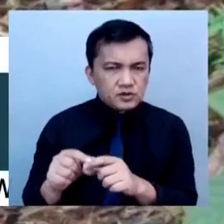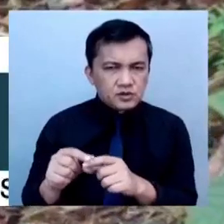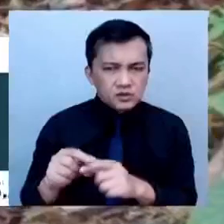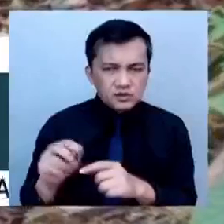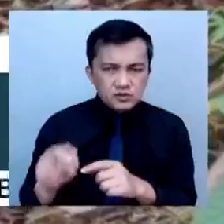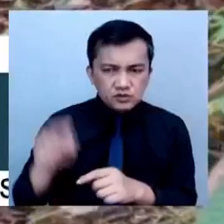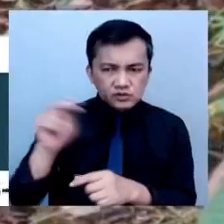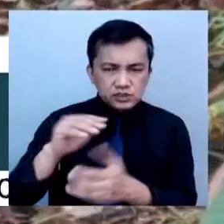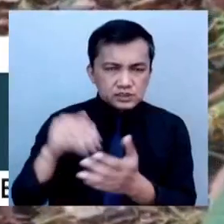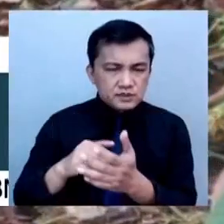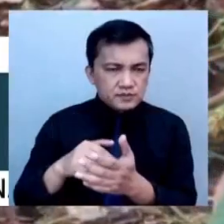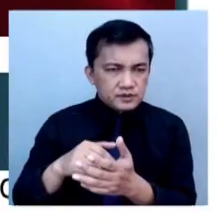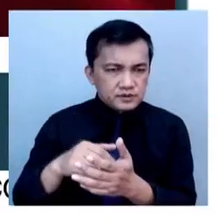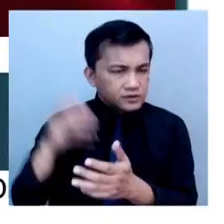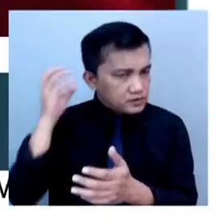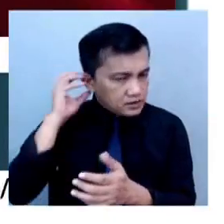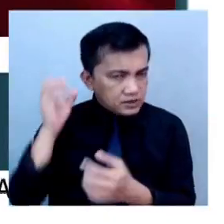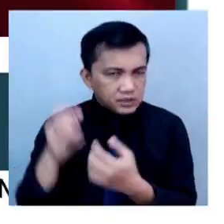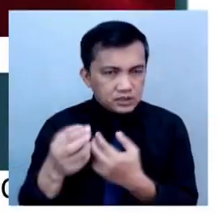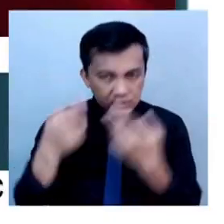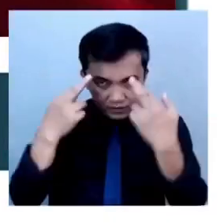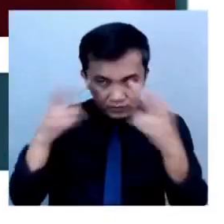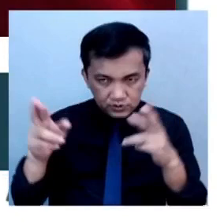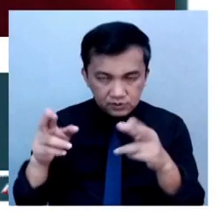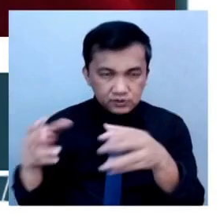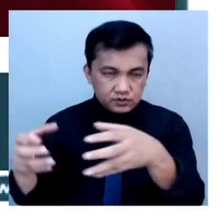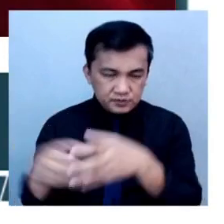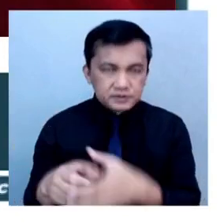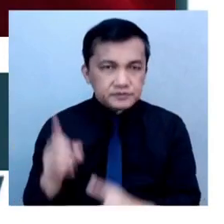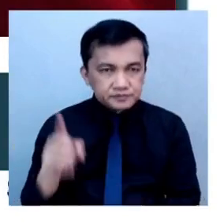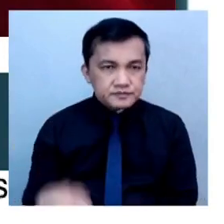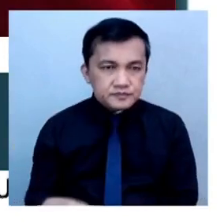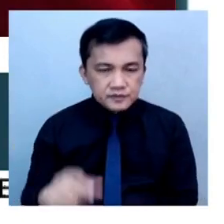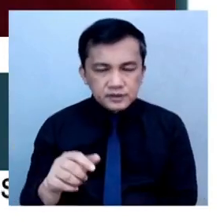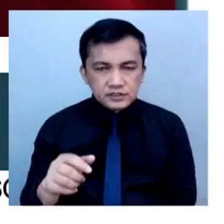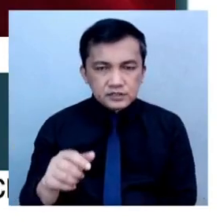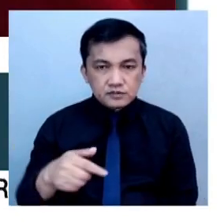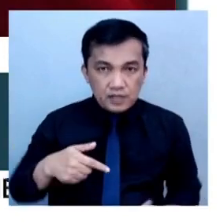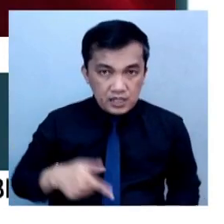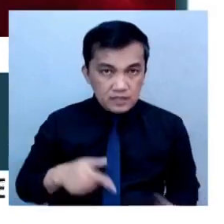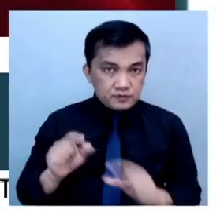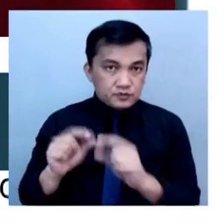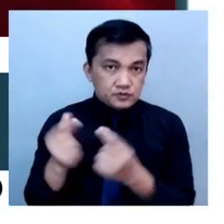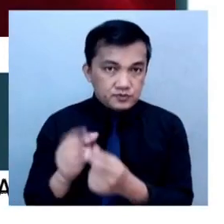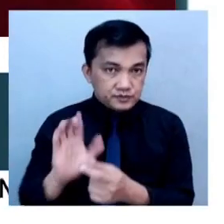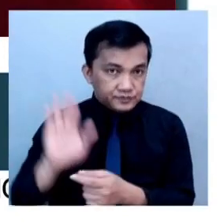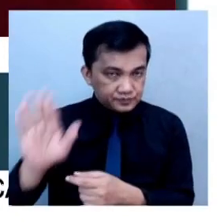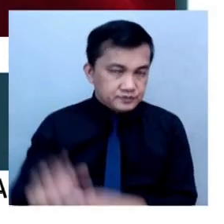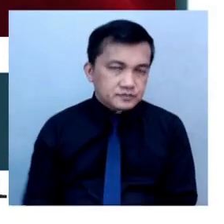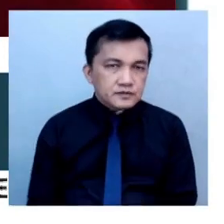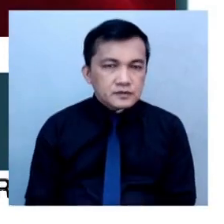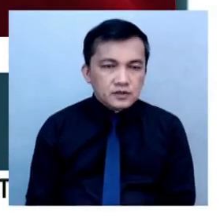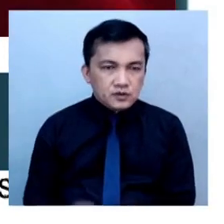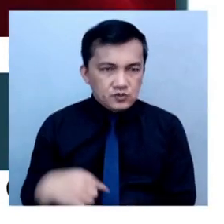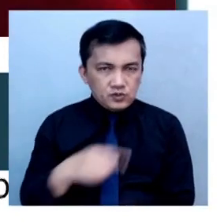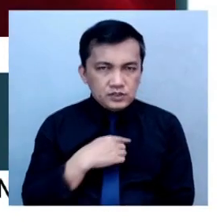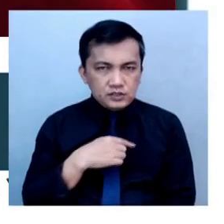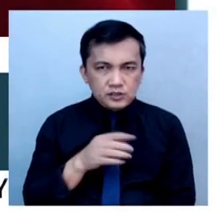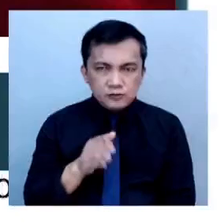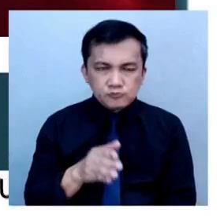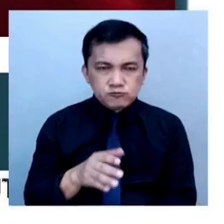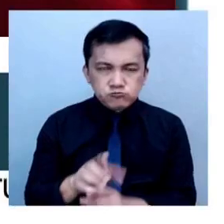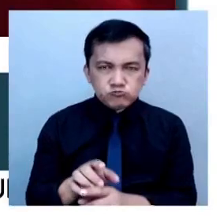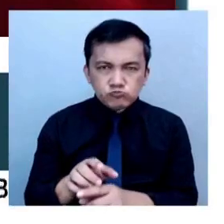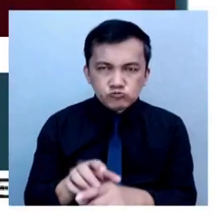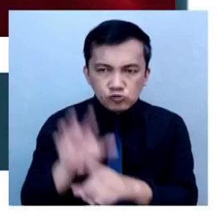Central Mindanao Revolutionary Committee and its armed group. So therefore, we are already attacking the leadership,